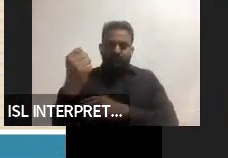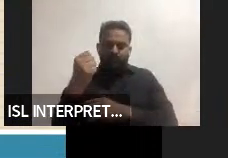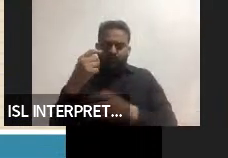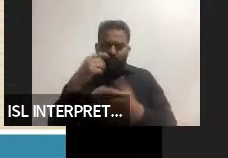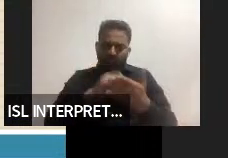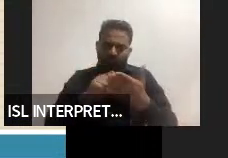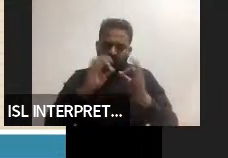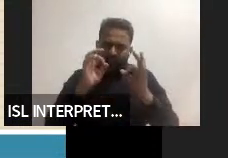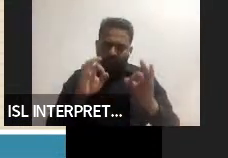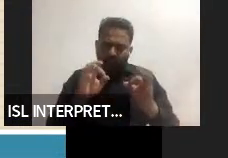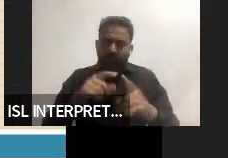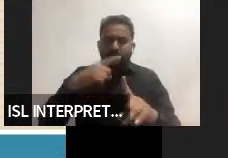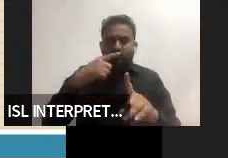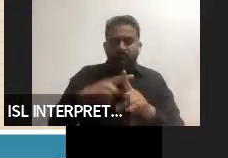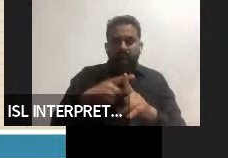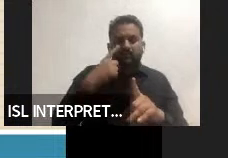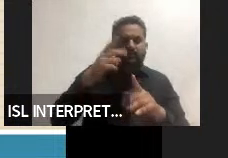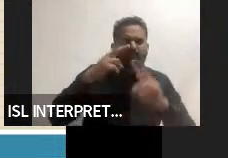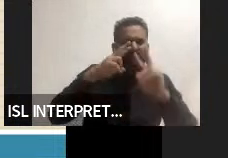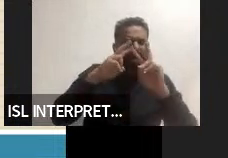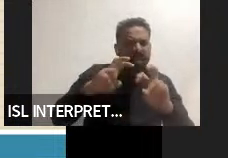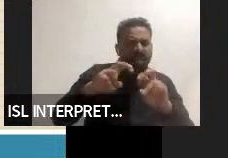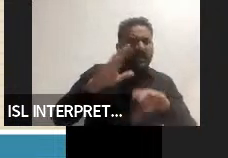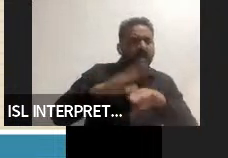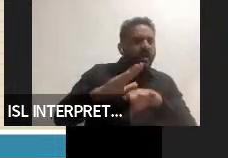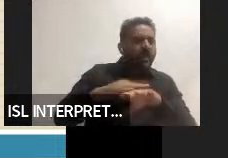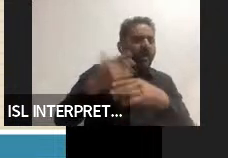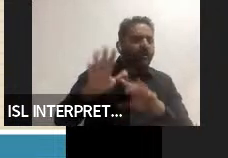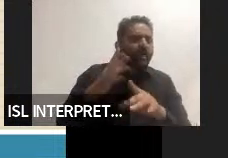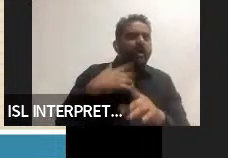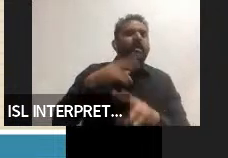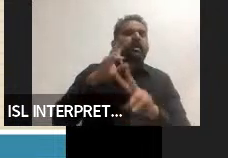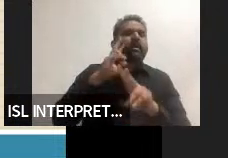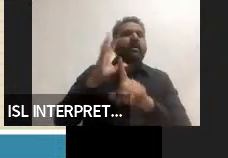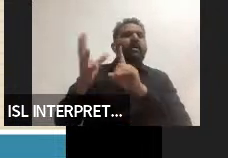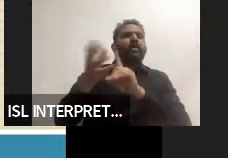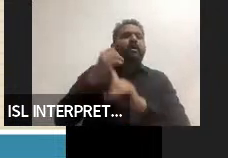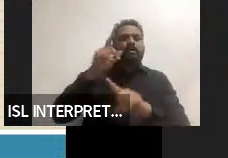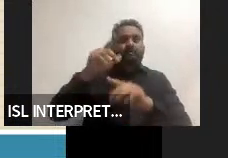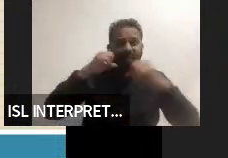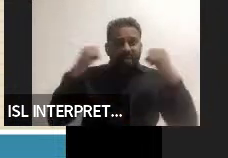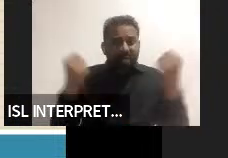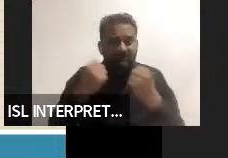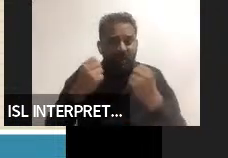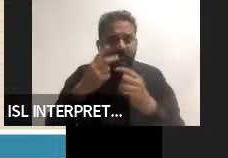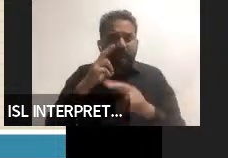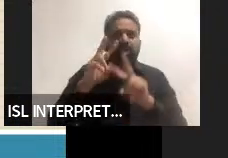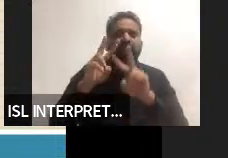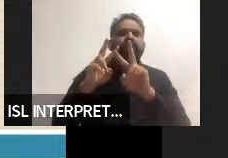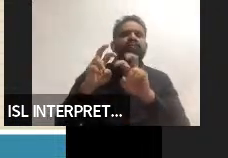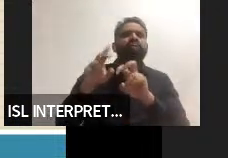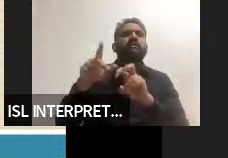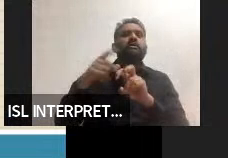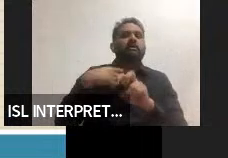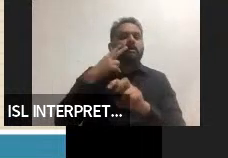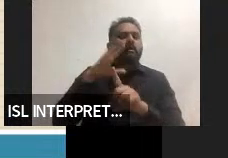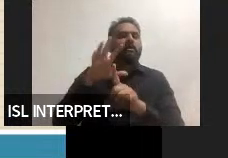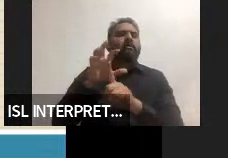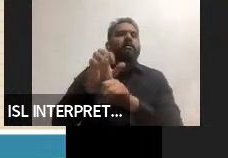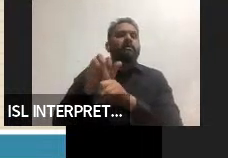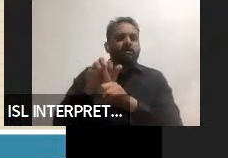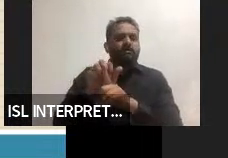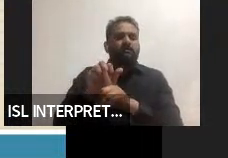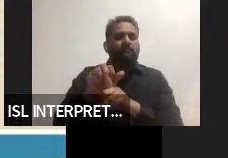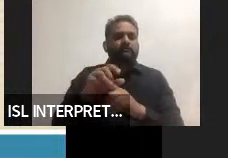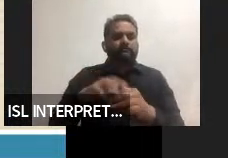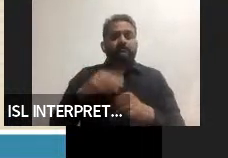shows how much research you have done, how much effort you have done, and how 3 or 4 or 5 people as